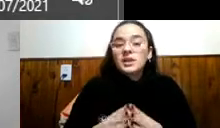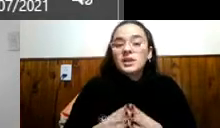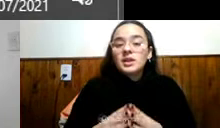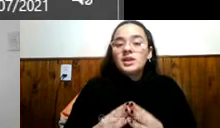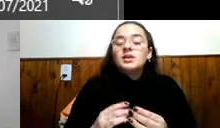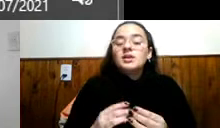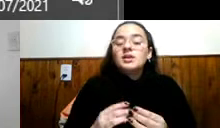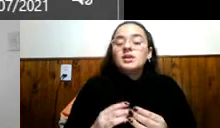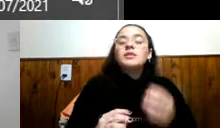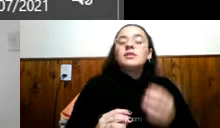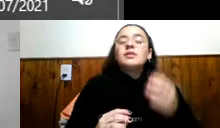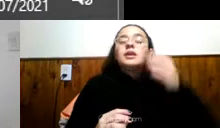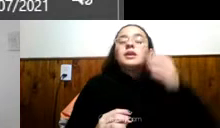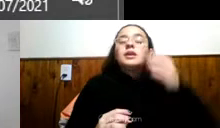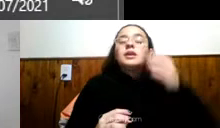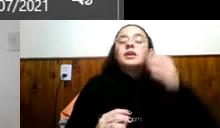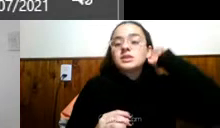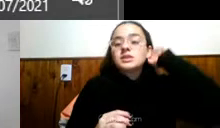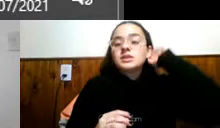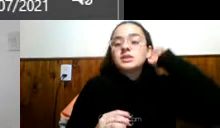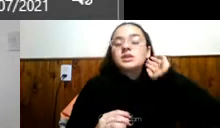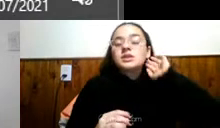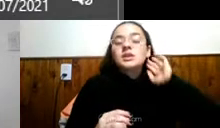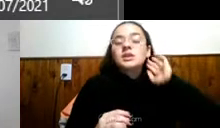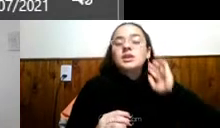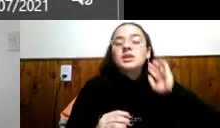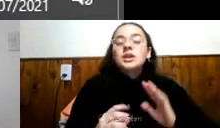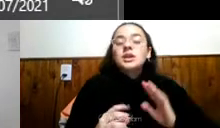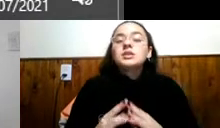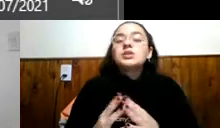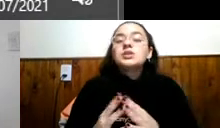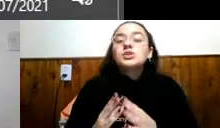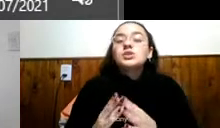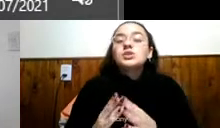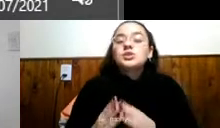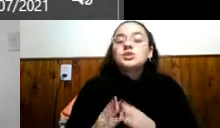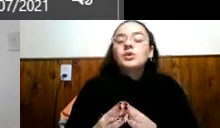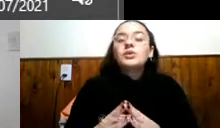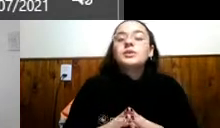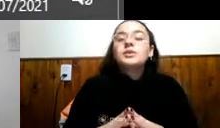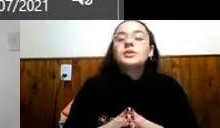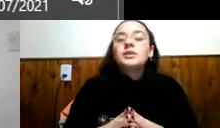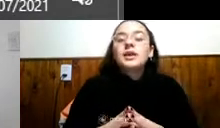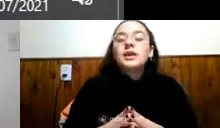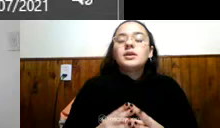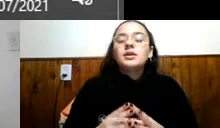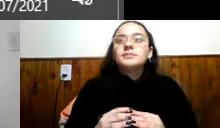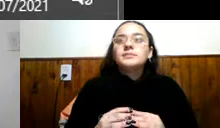In the institutes of English, they teach you, or they